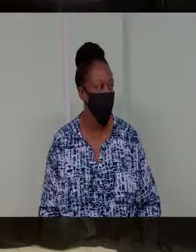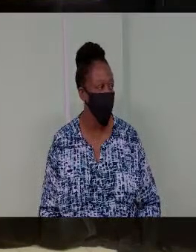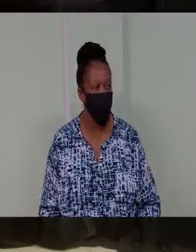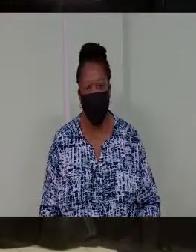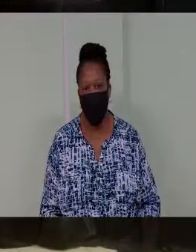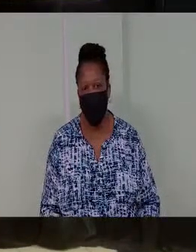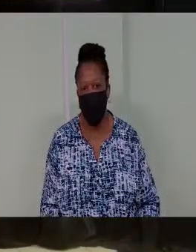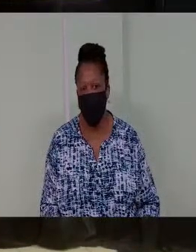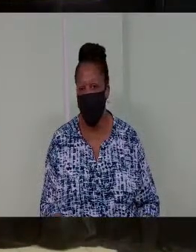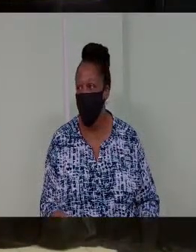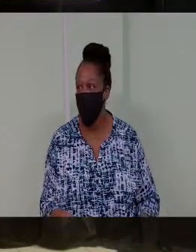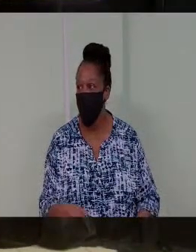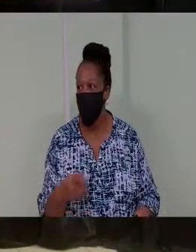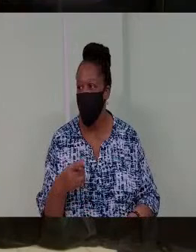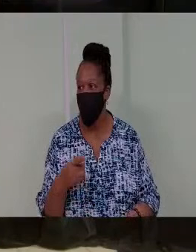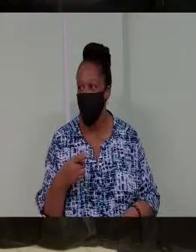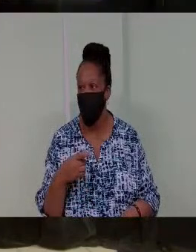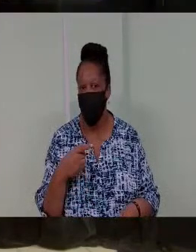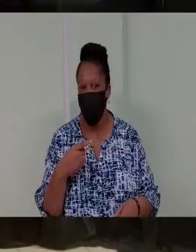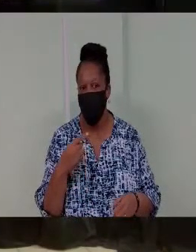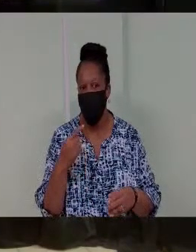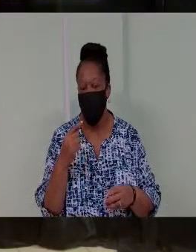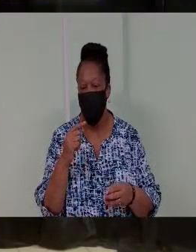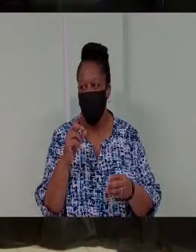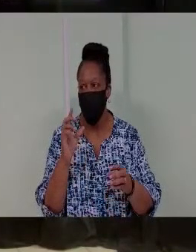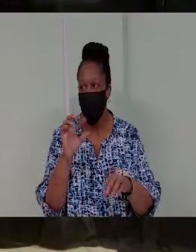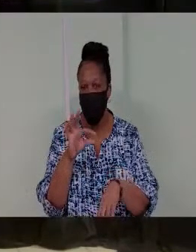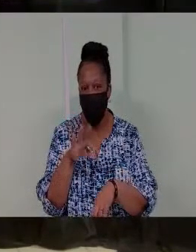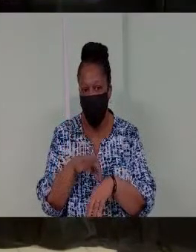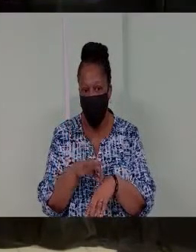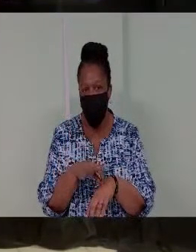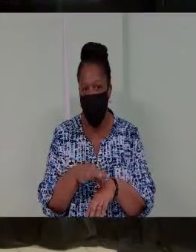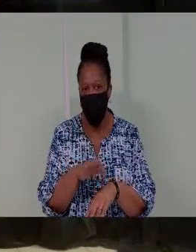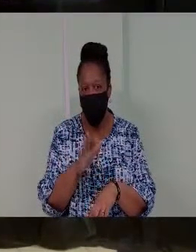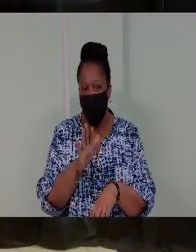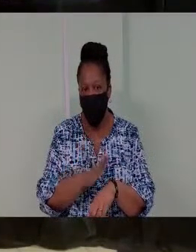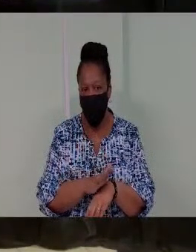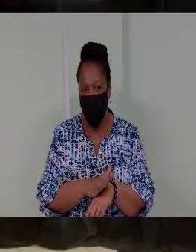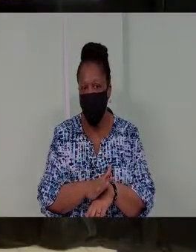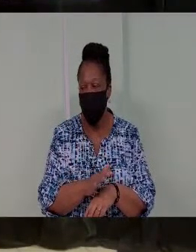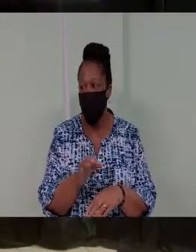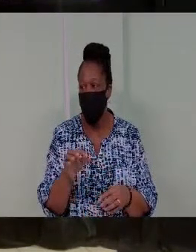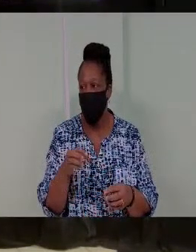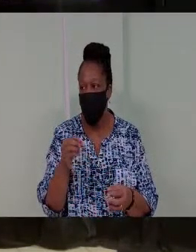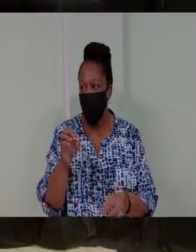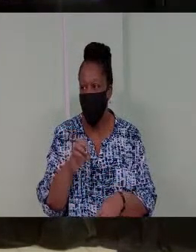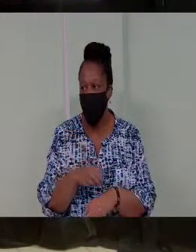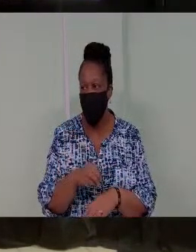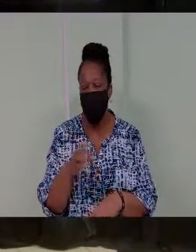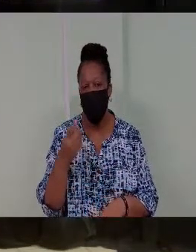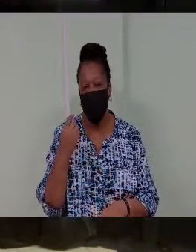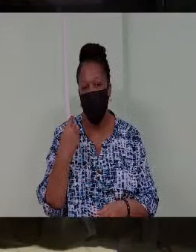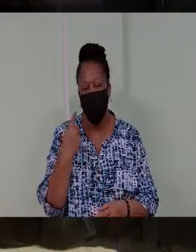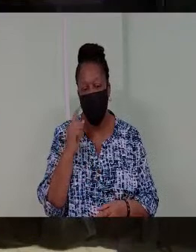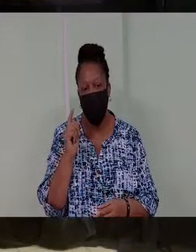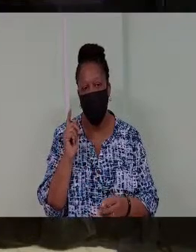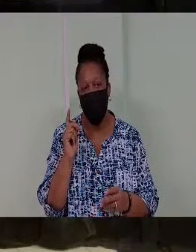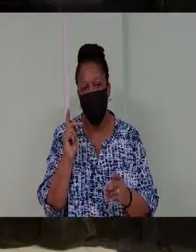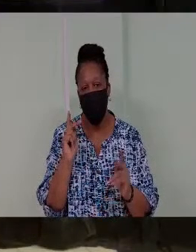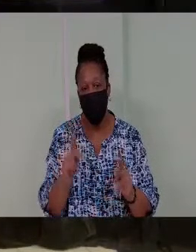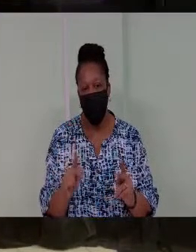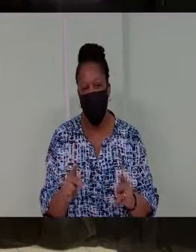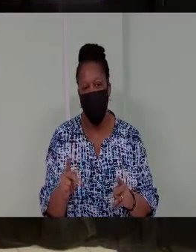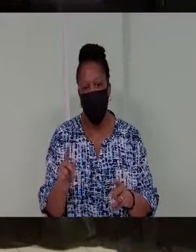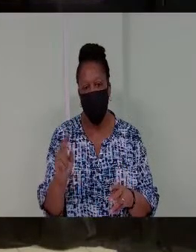you need to make sure that the toilet seat is closed so the mosquitoes don't go in there and multiply. I believe that that is the end of the